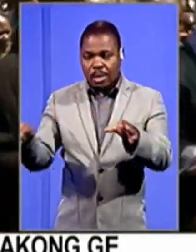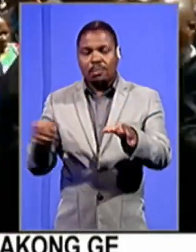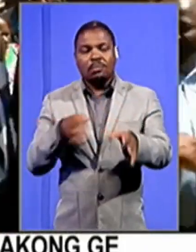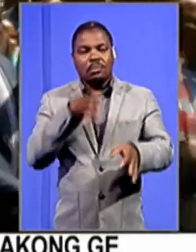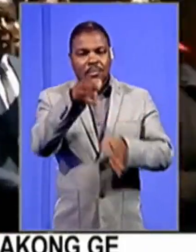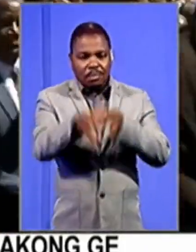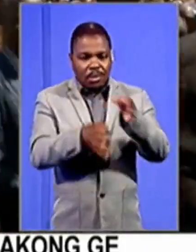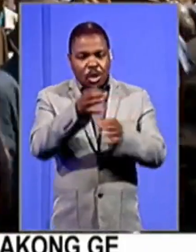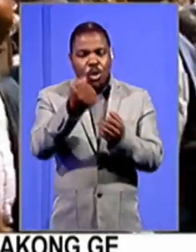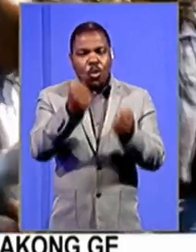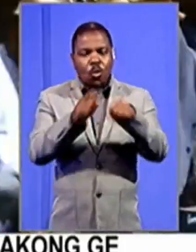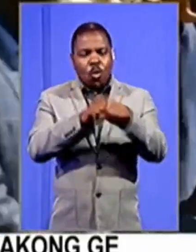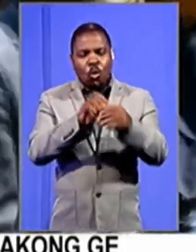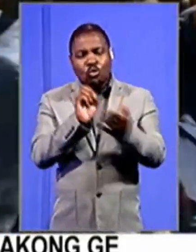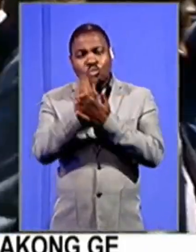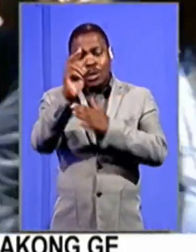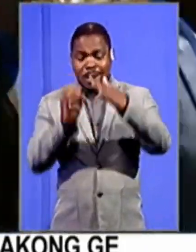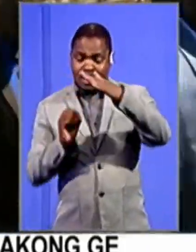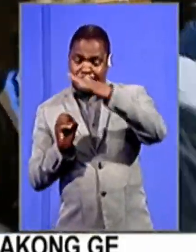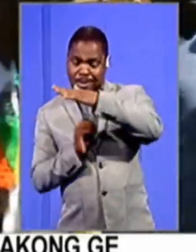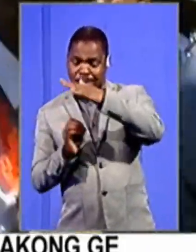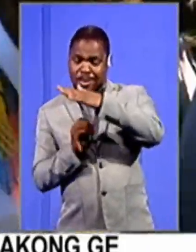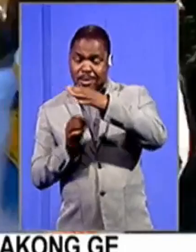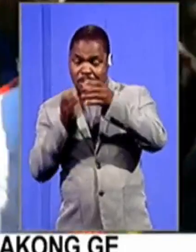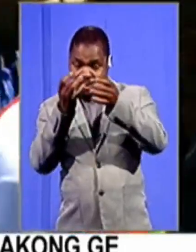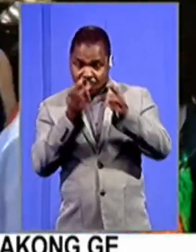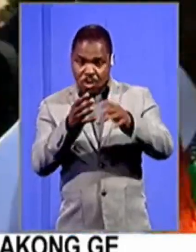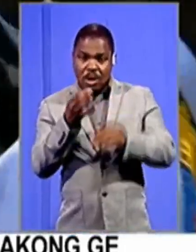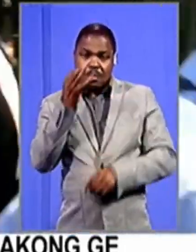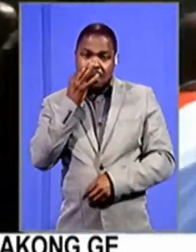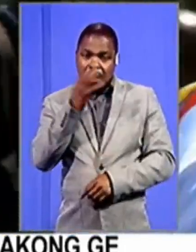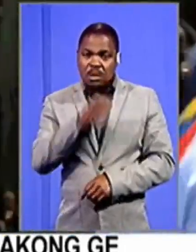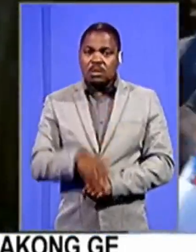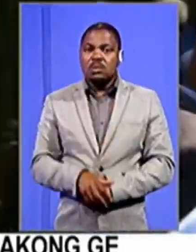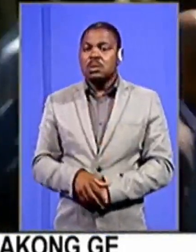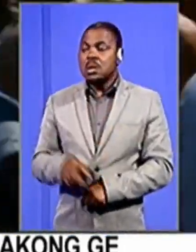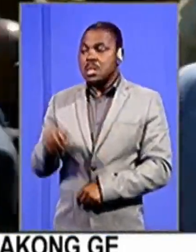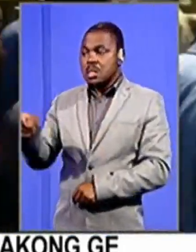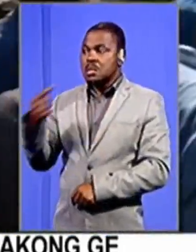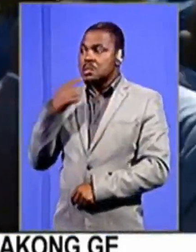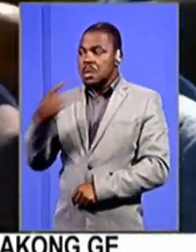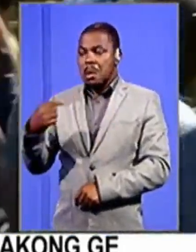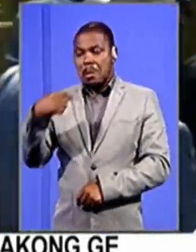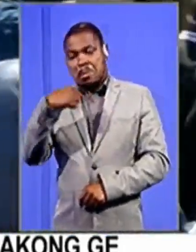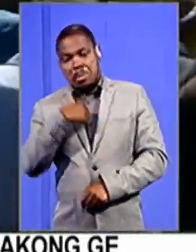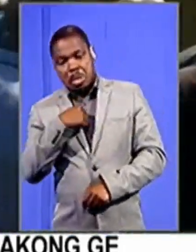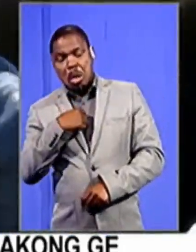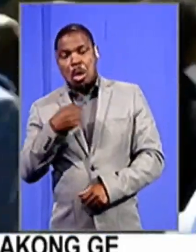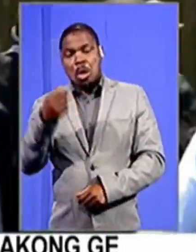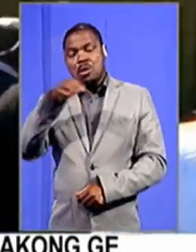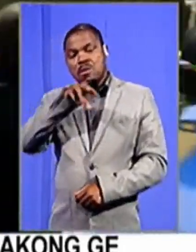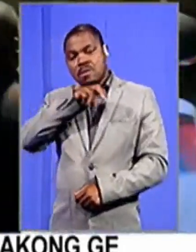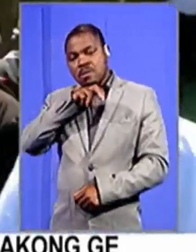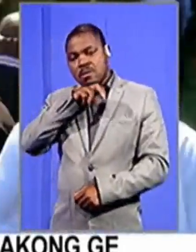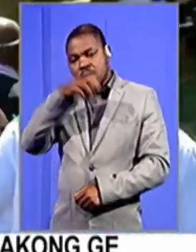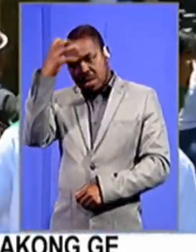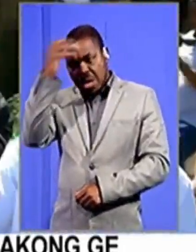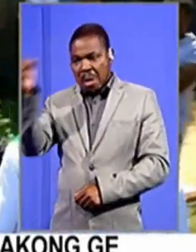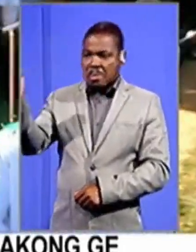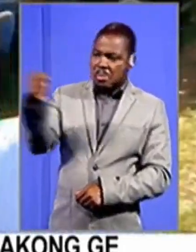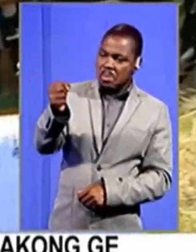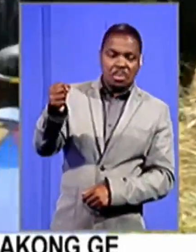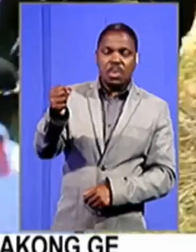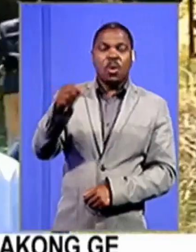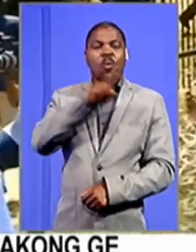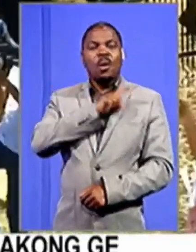12 ya bošimo gore bona a botse ba tsebo ka ba re ba yo bea kgoši ka ra o kgone gore ba bee kgoši